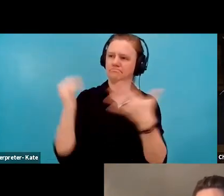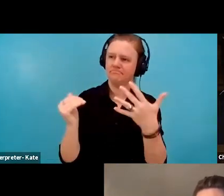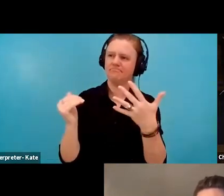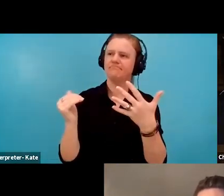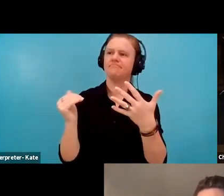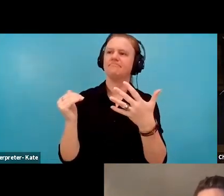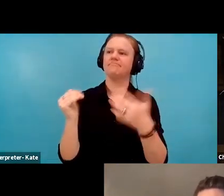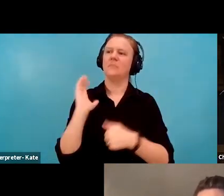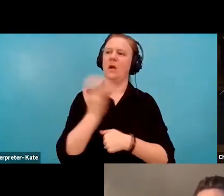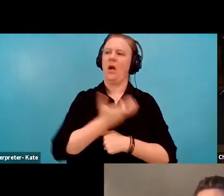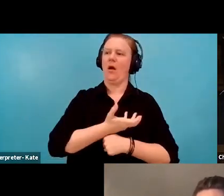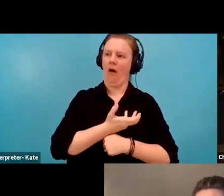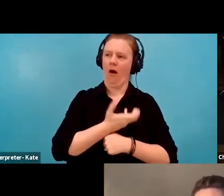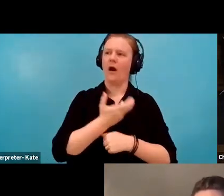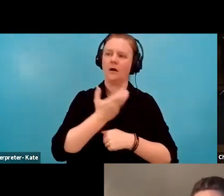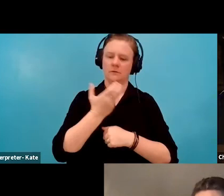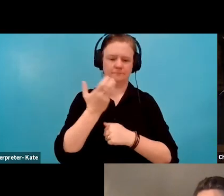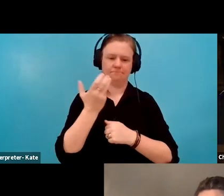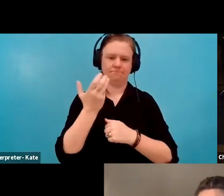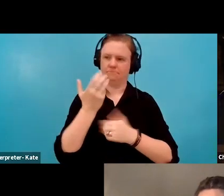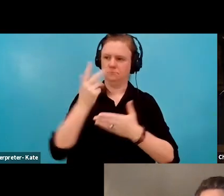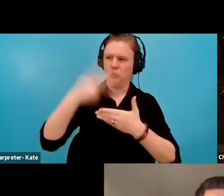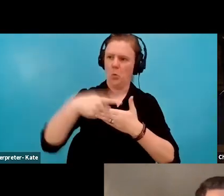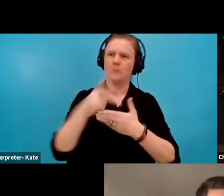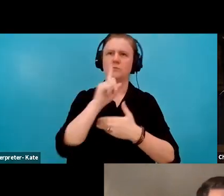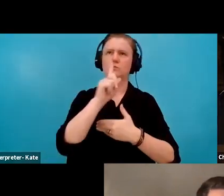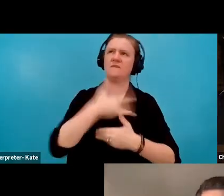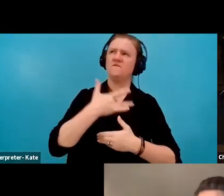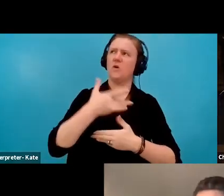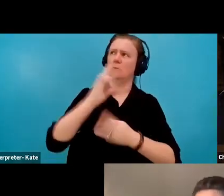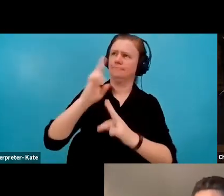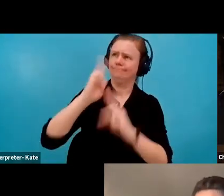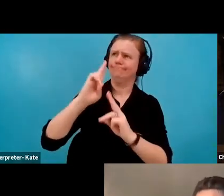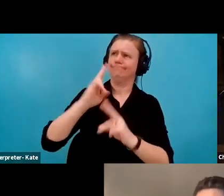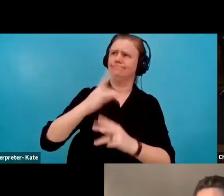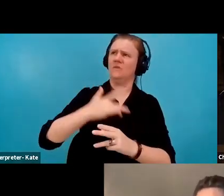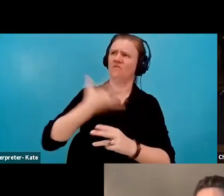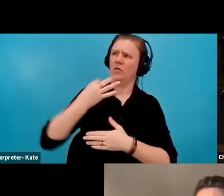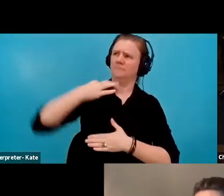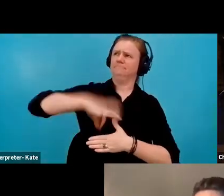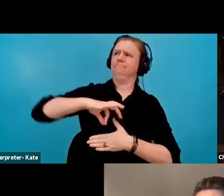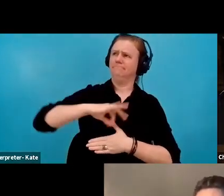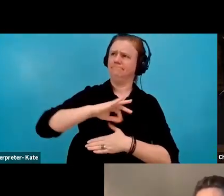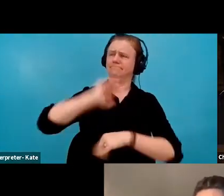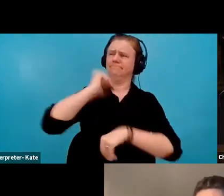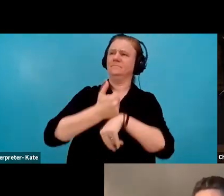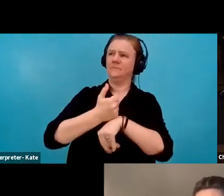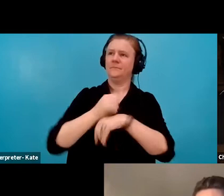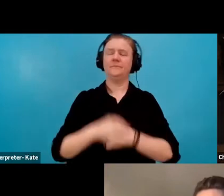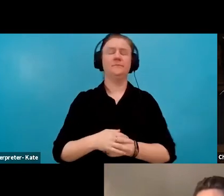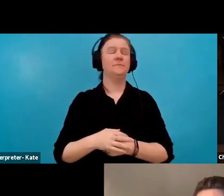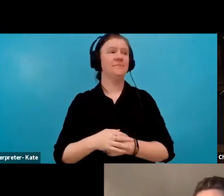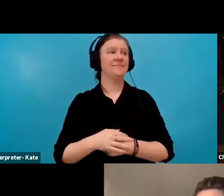Ability Center is really, really privileged and excited about putting together. You know, our goal through the midst of